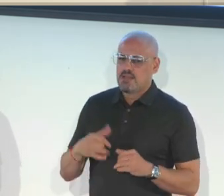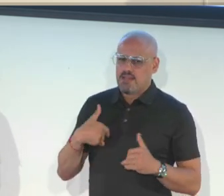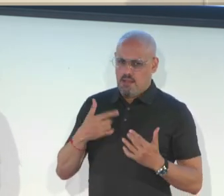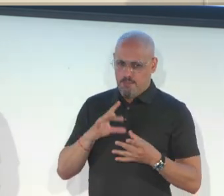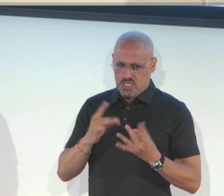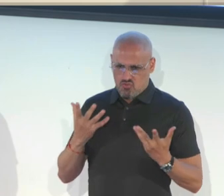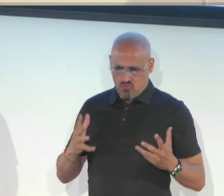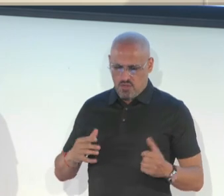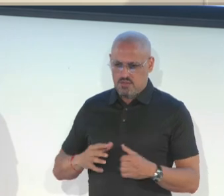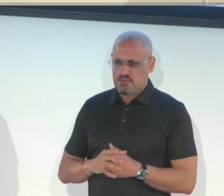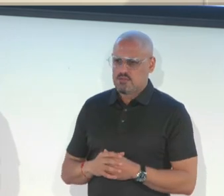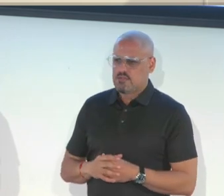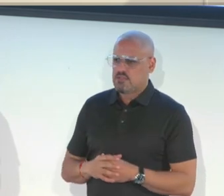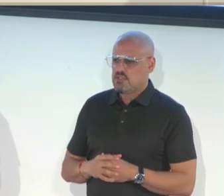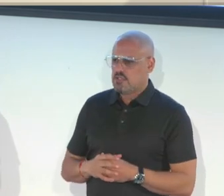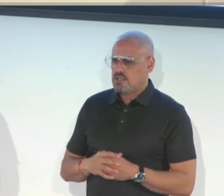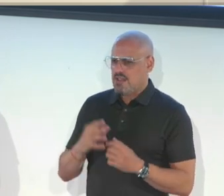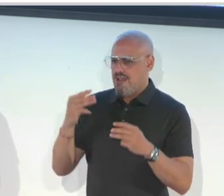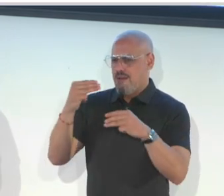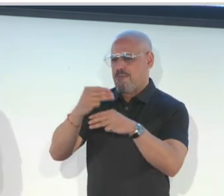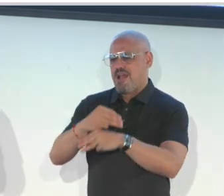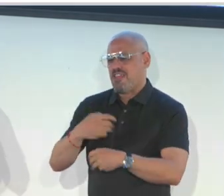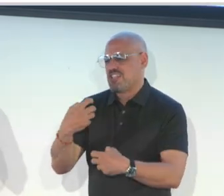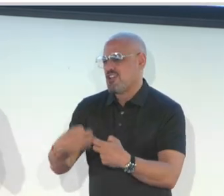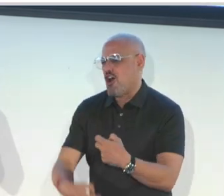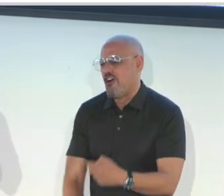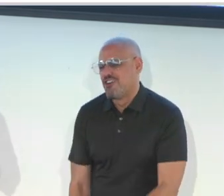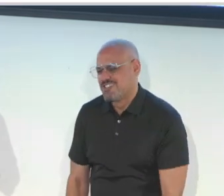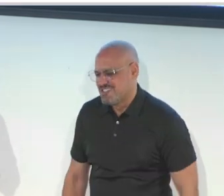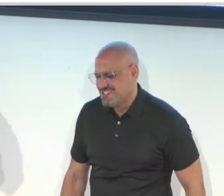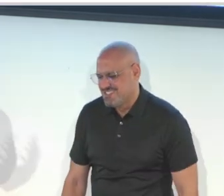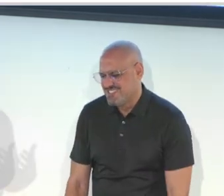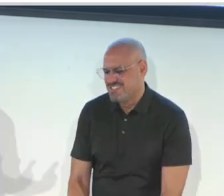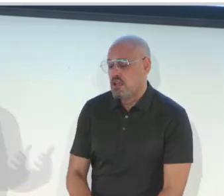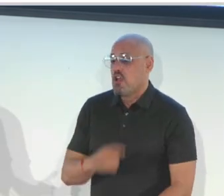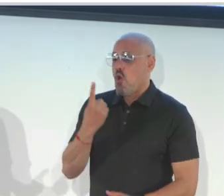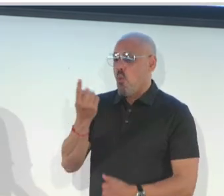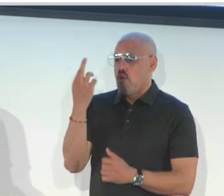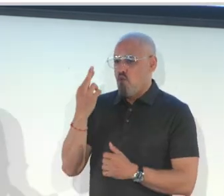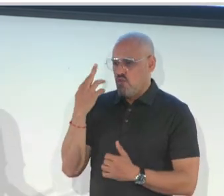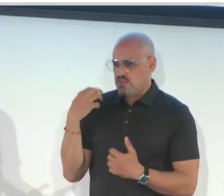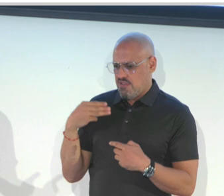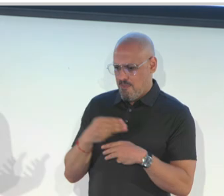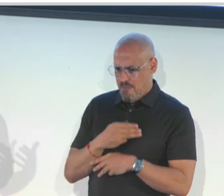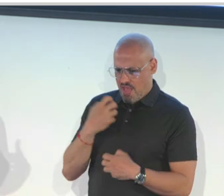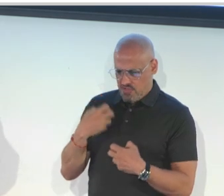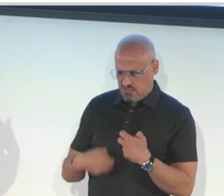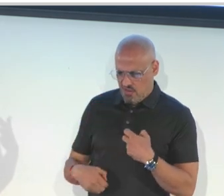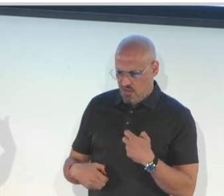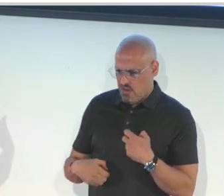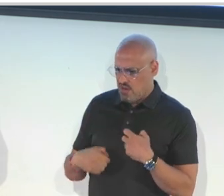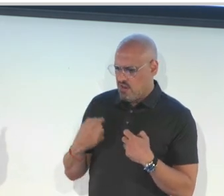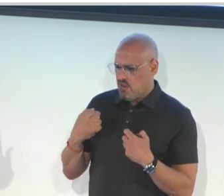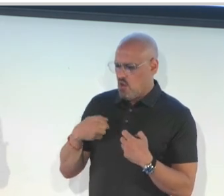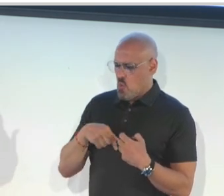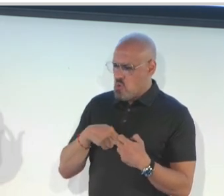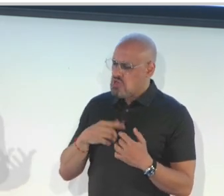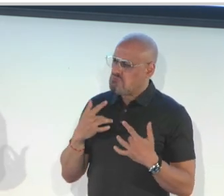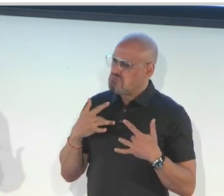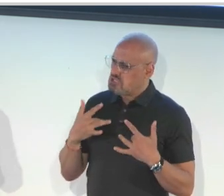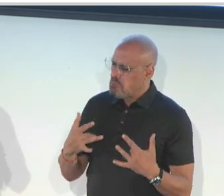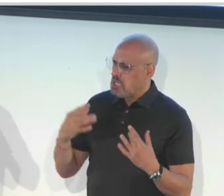said here, math is hard. And one of the reasons math is hard is because we're